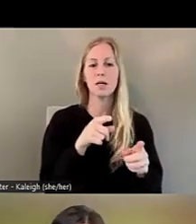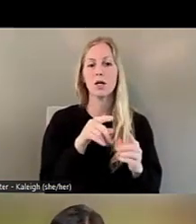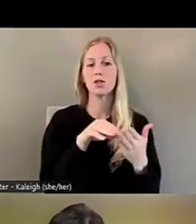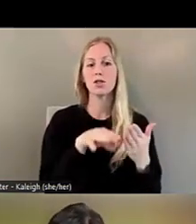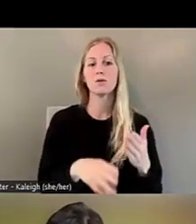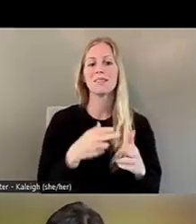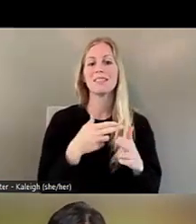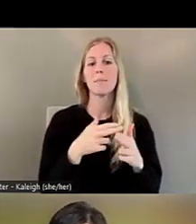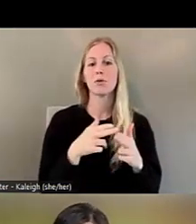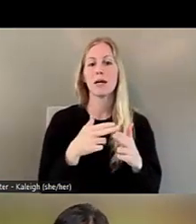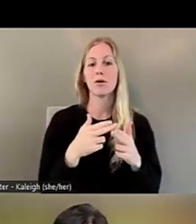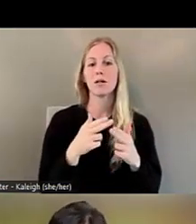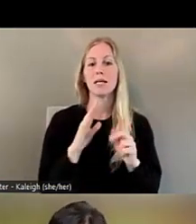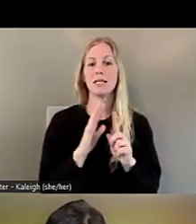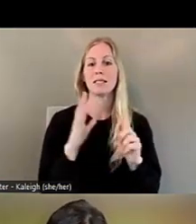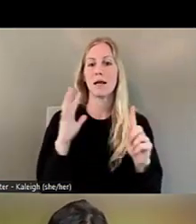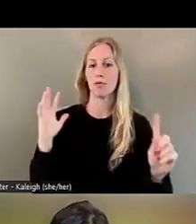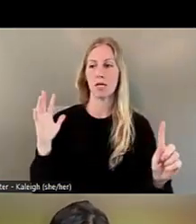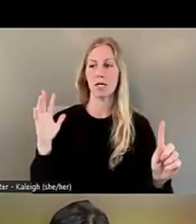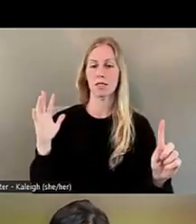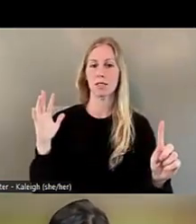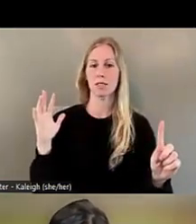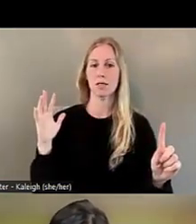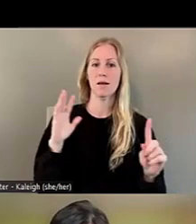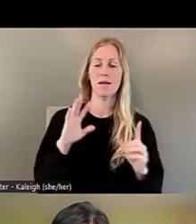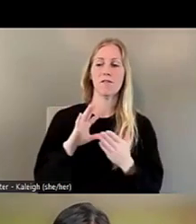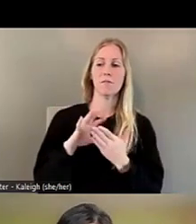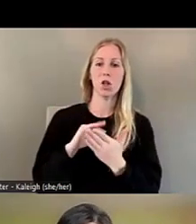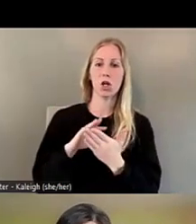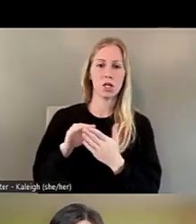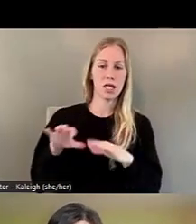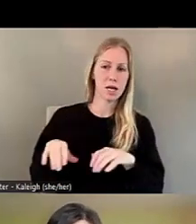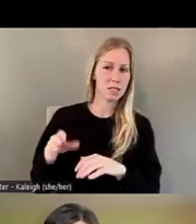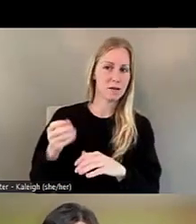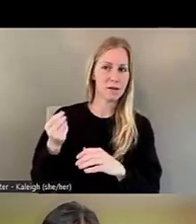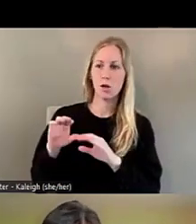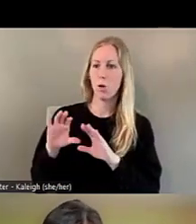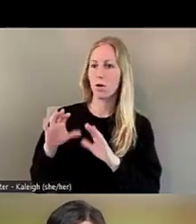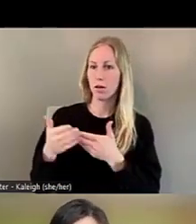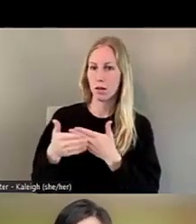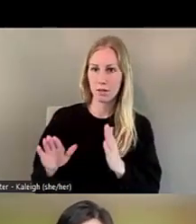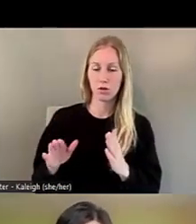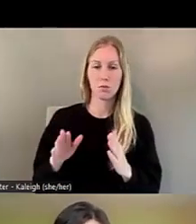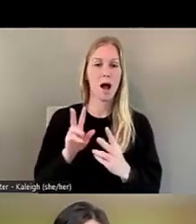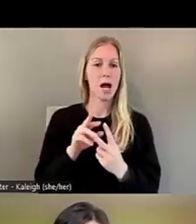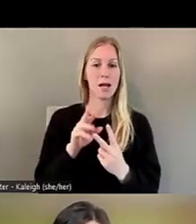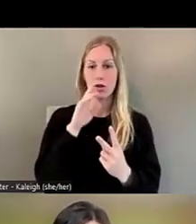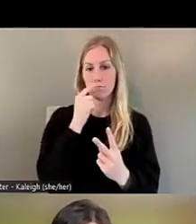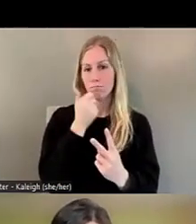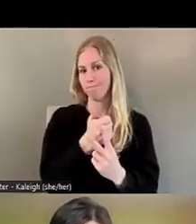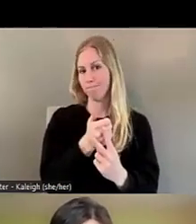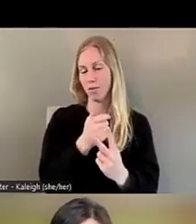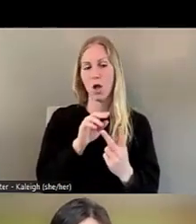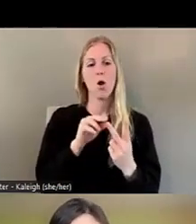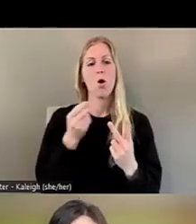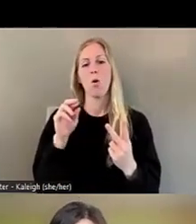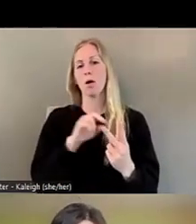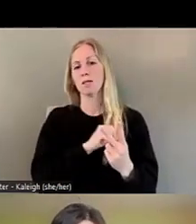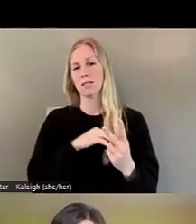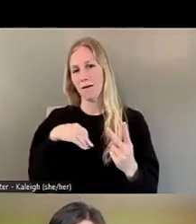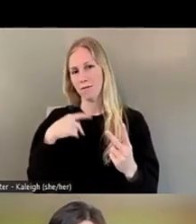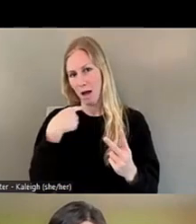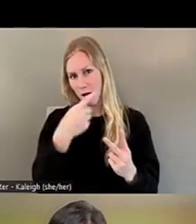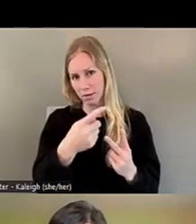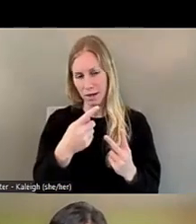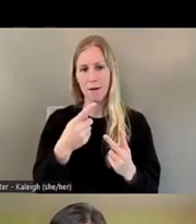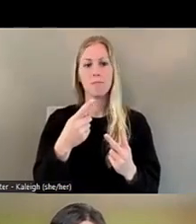temporarily separates from the learning activity or the classroom, either by choice or by direction from staff, for the purpose